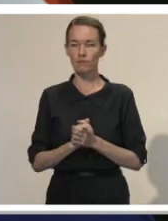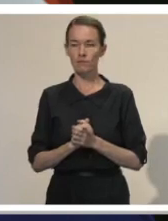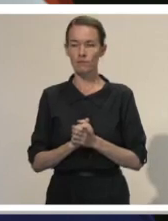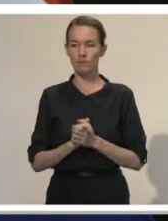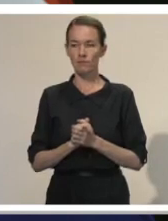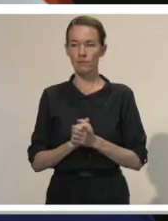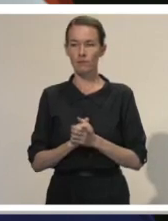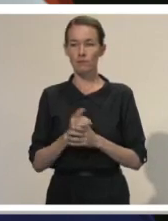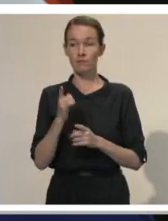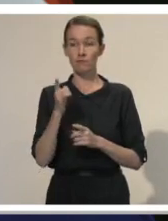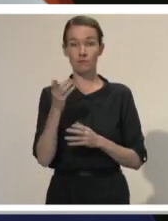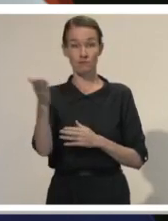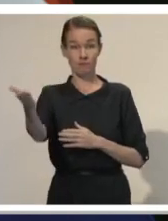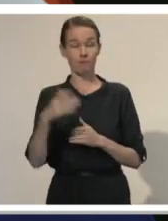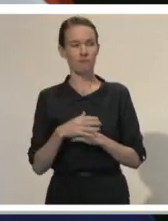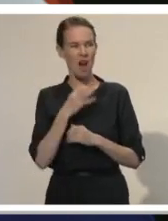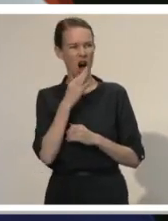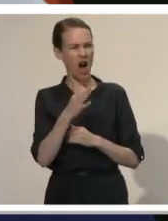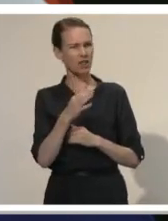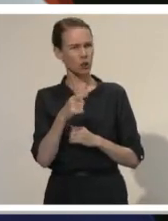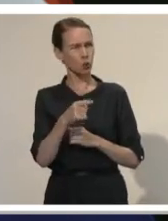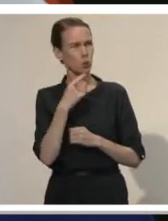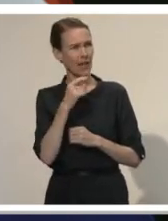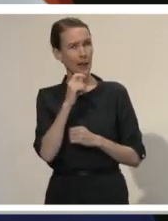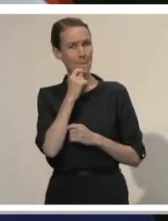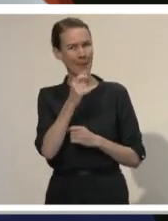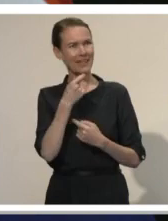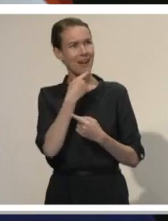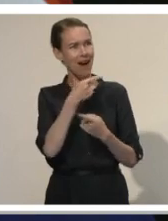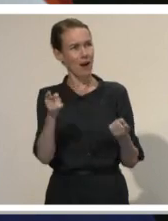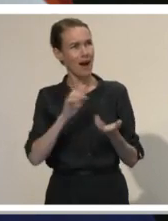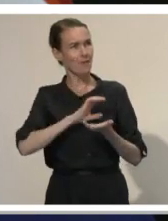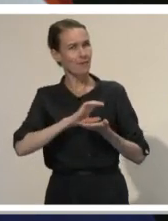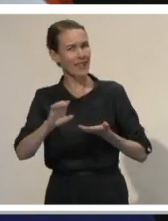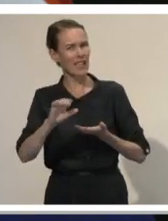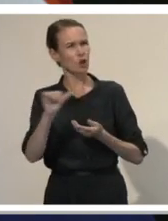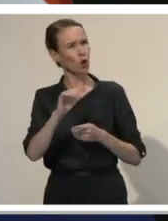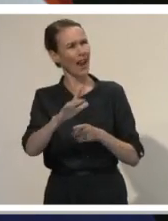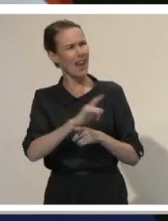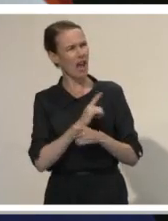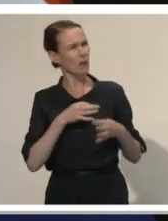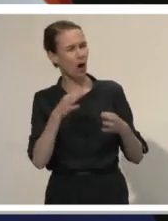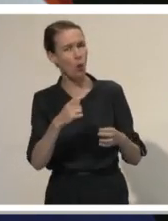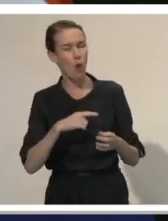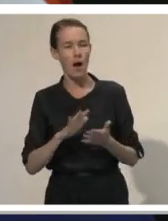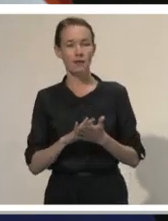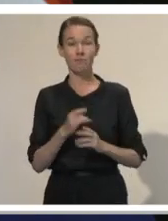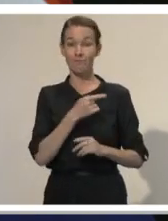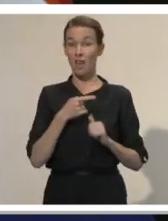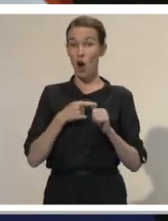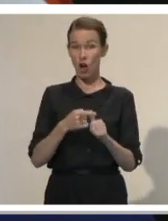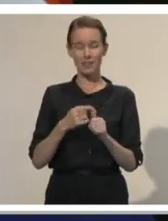call it a delay. I think I said in the select committee last Wednesday that it would take about a week. We got it through a committee yesterday, and I'm here on Thursday announcing